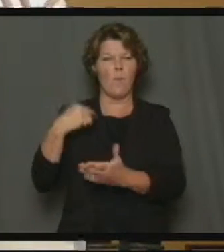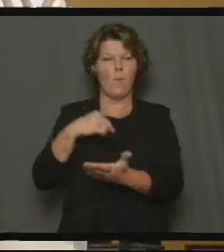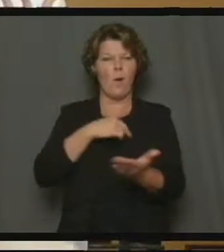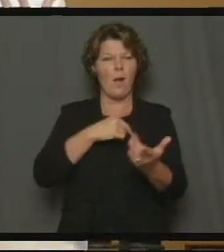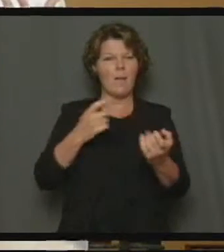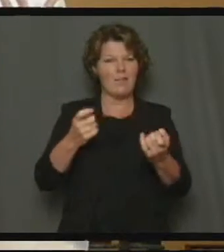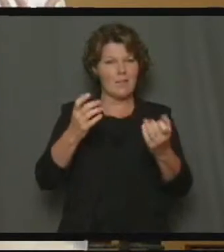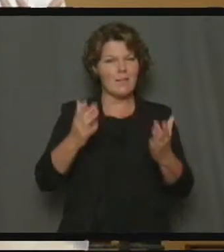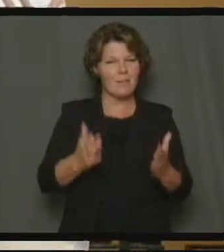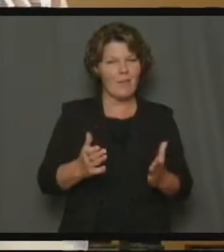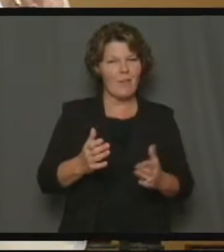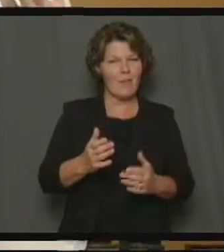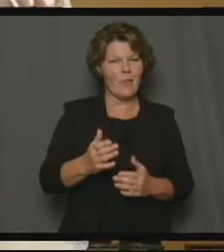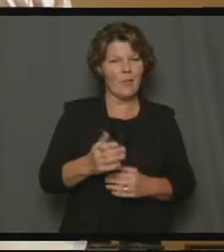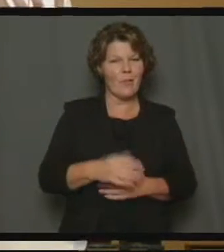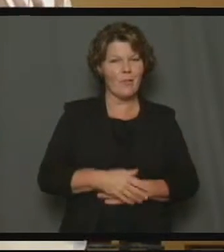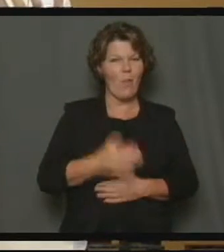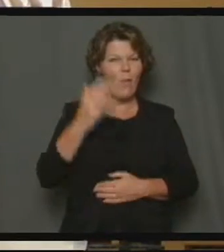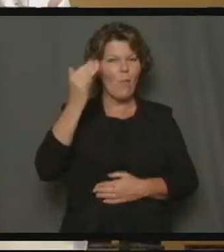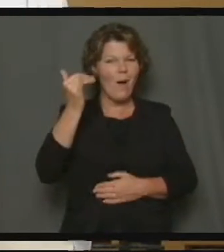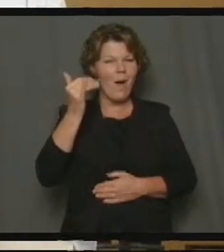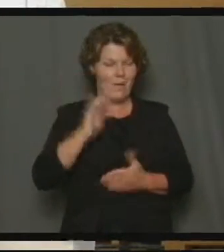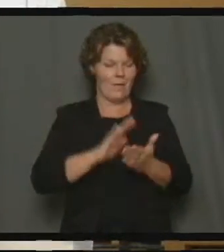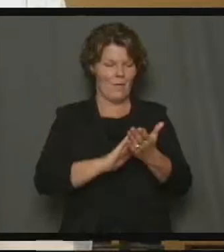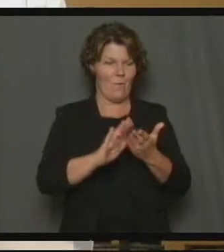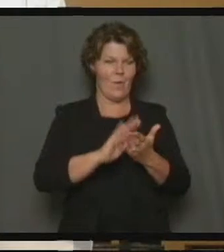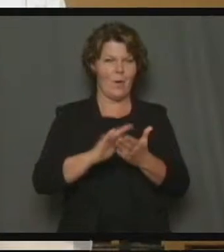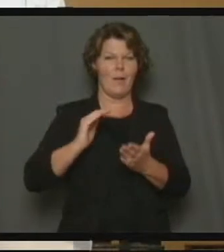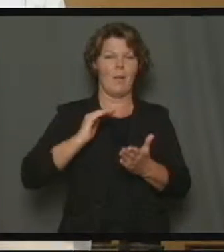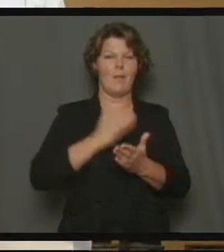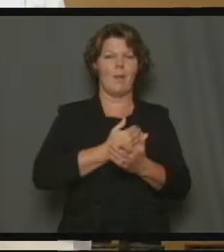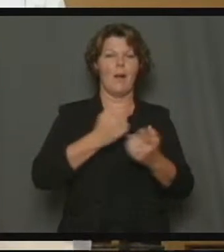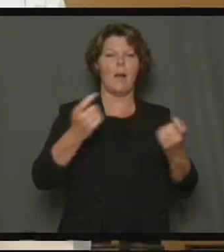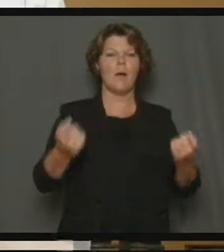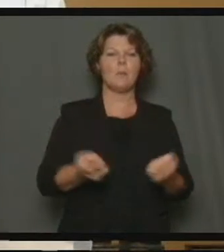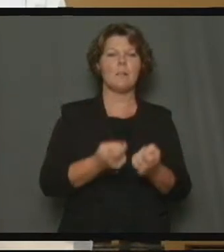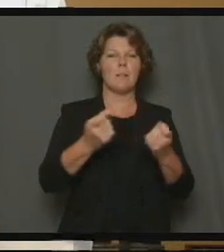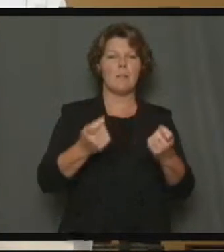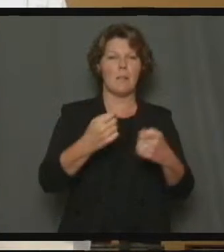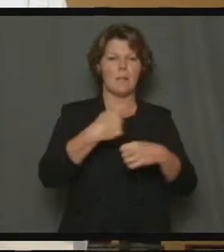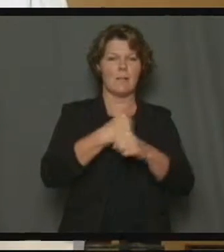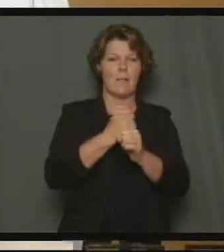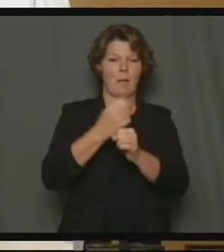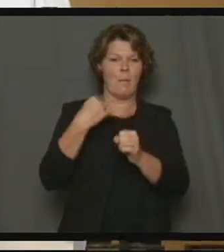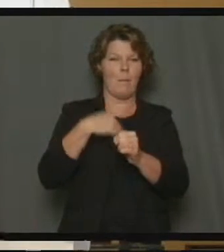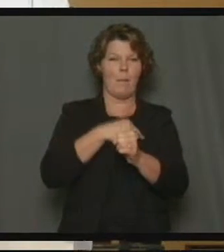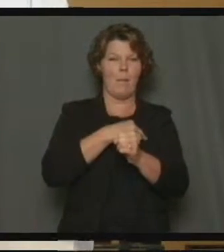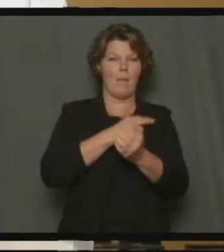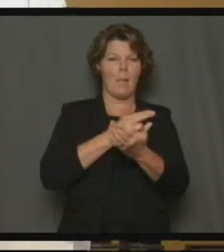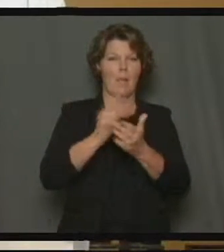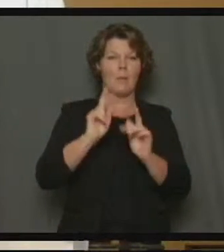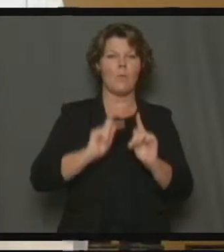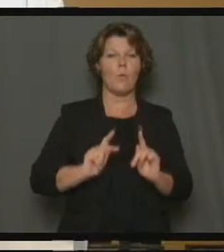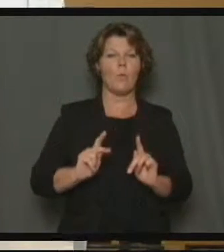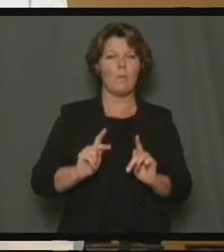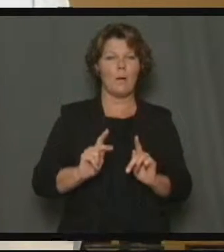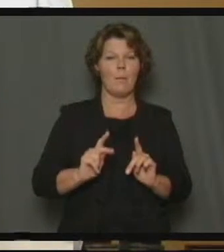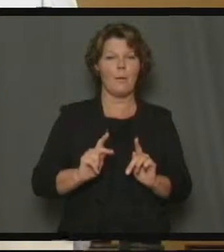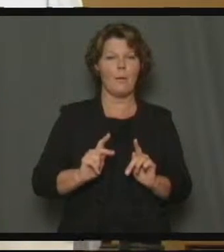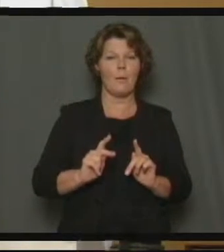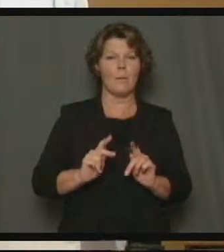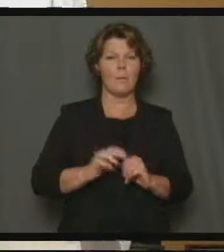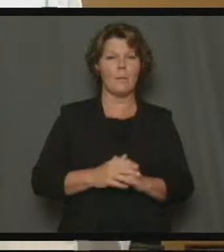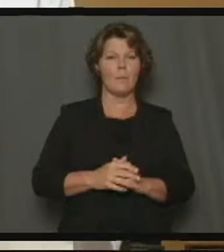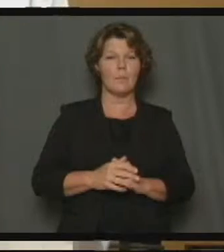sinners, to forgive our sins and to make us saints.